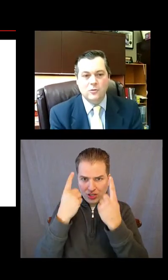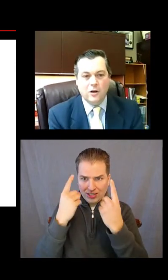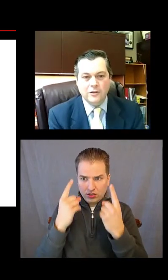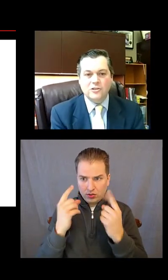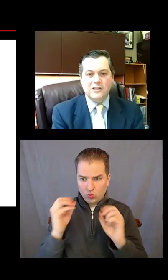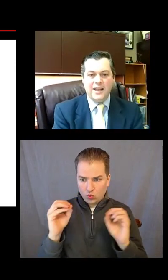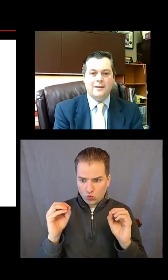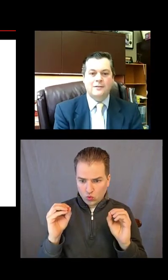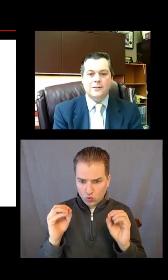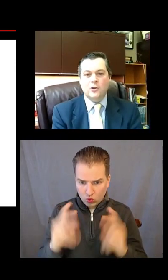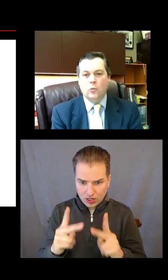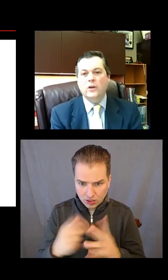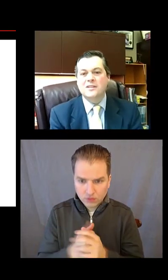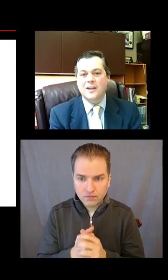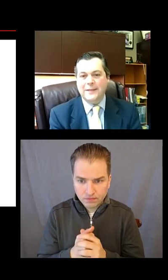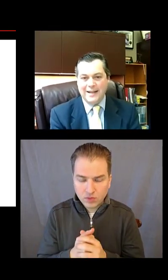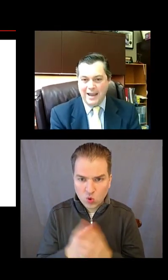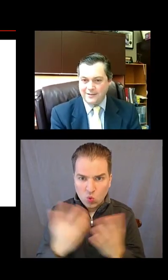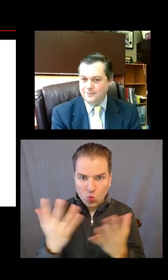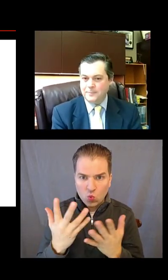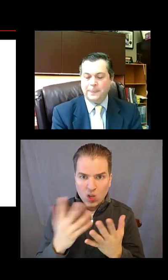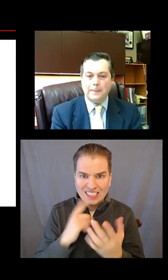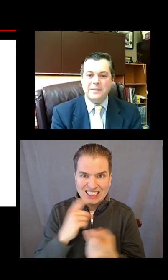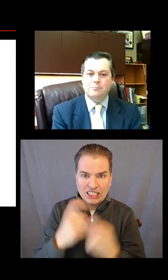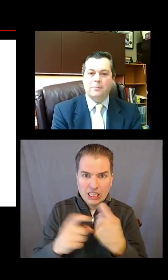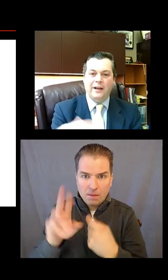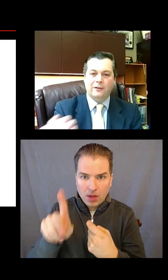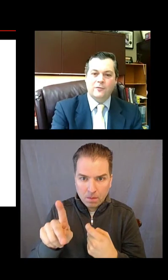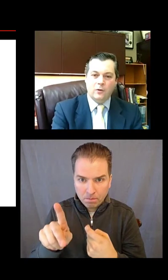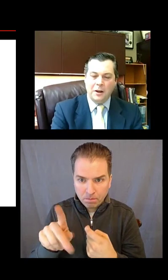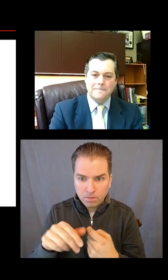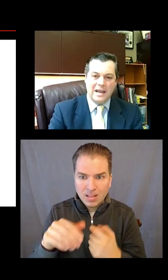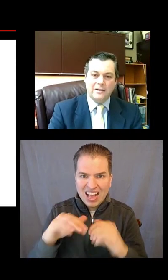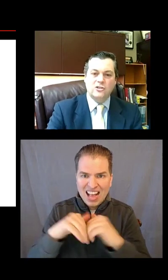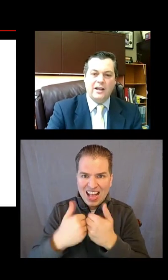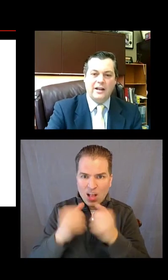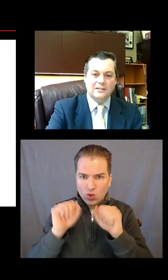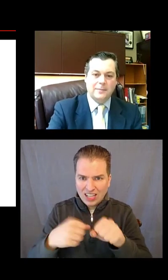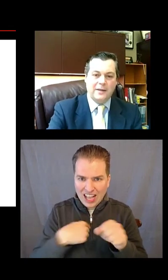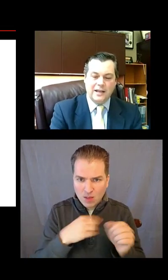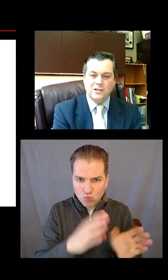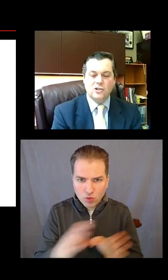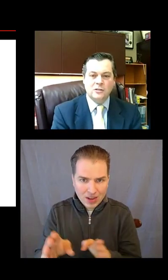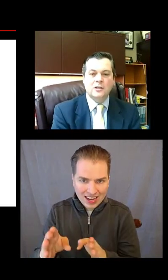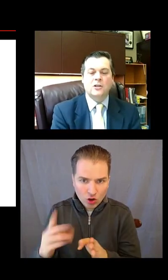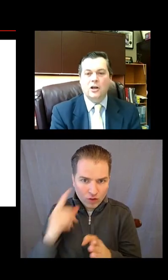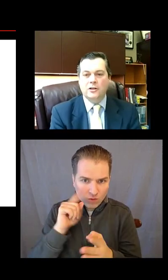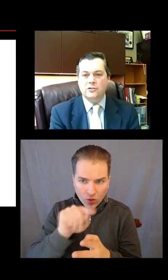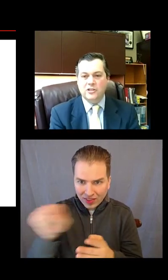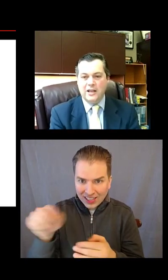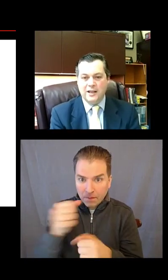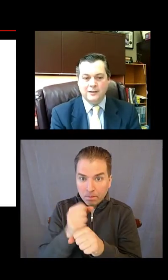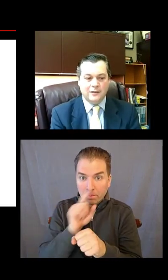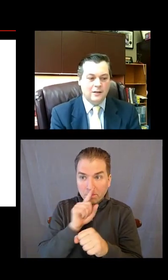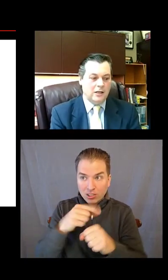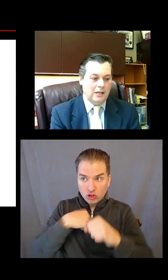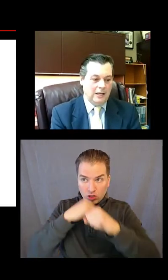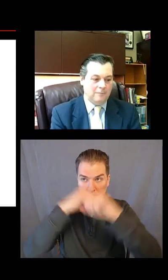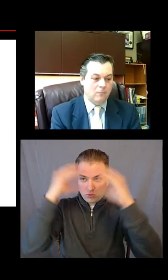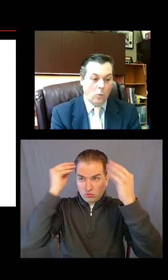clients to understand what's coming next, be prepared for it, manage that expectation,